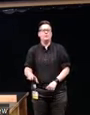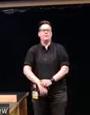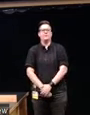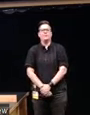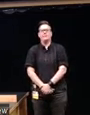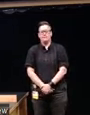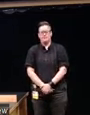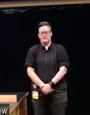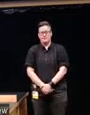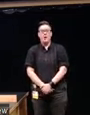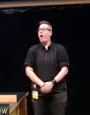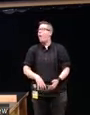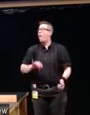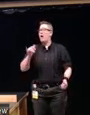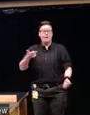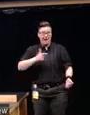I think that's my cue.